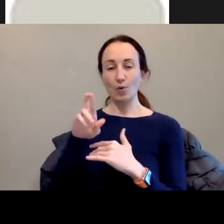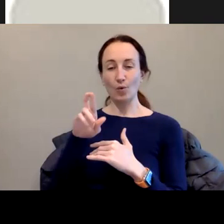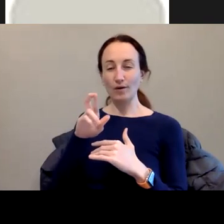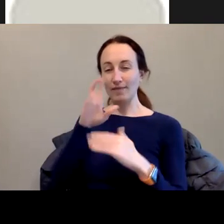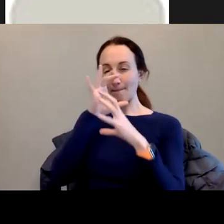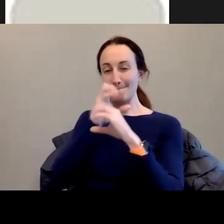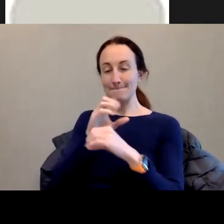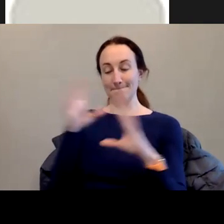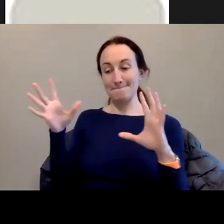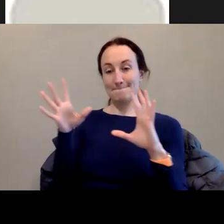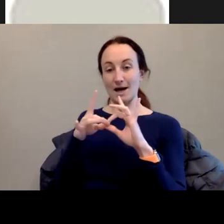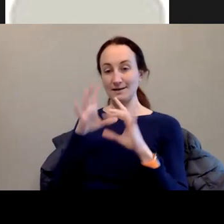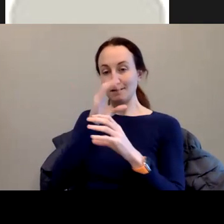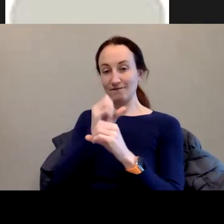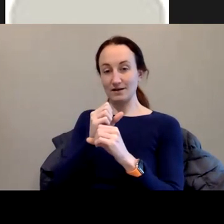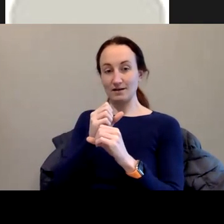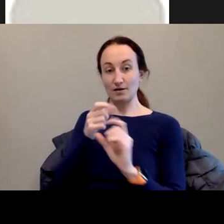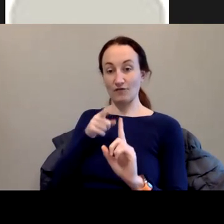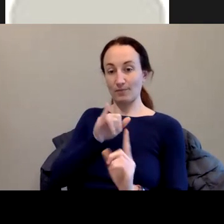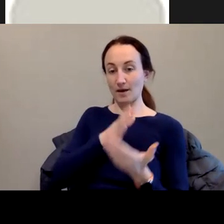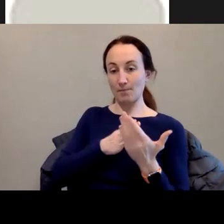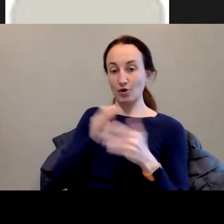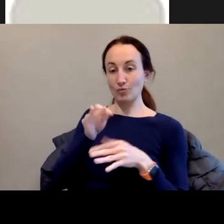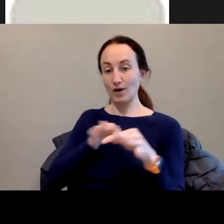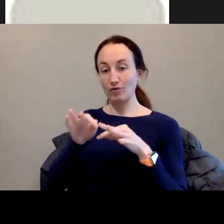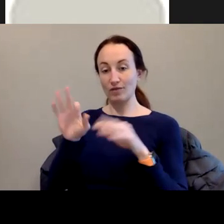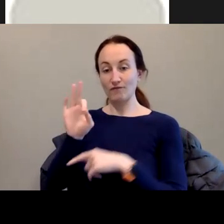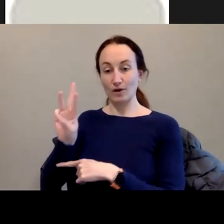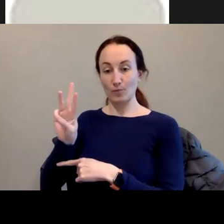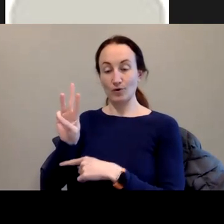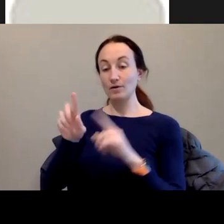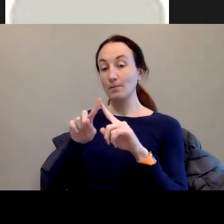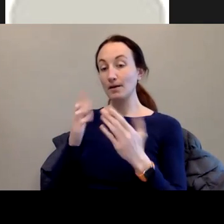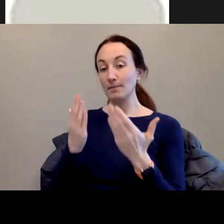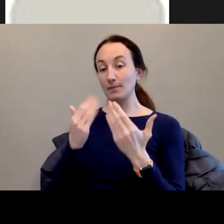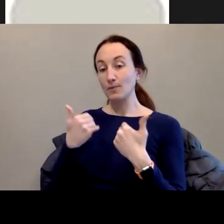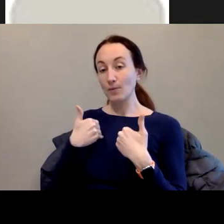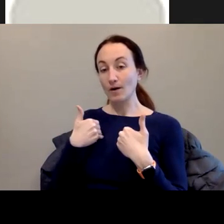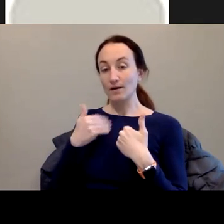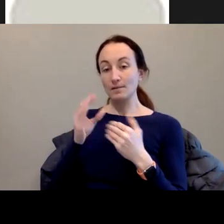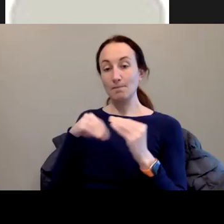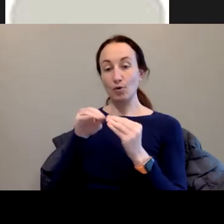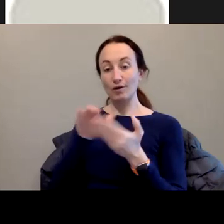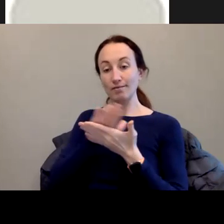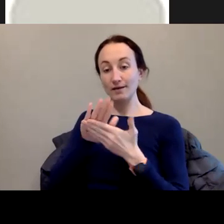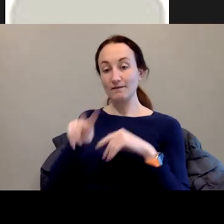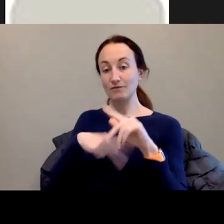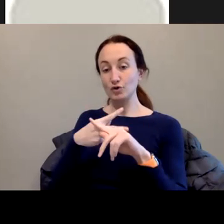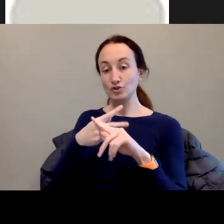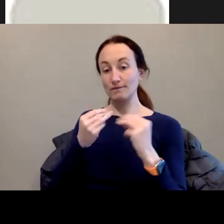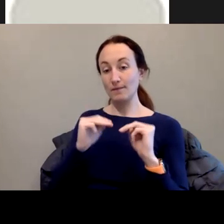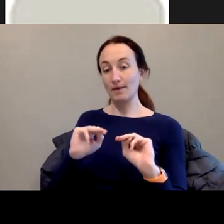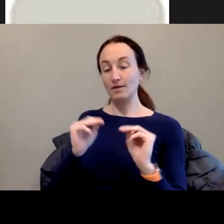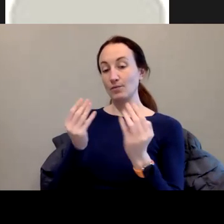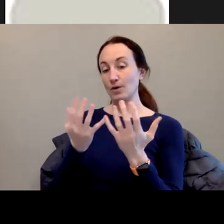affinity that does come from this part rather than the framework. But perhaps we want, as a cleaner version of the method, we